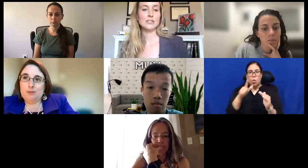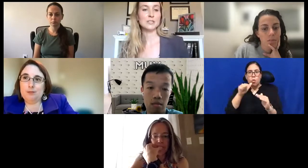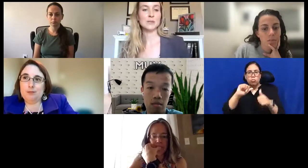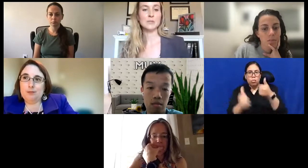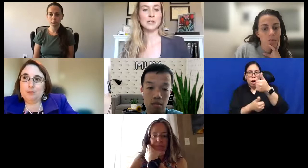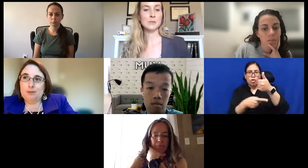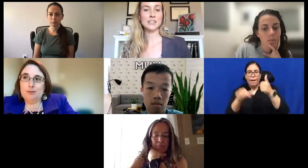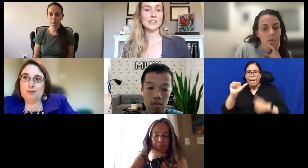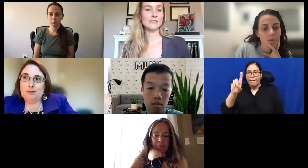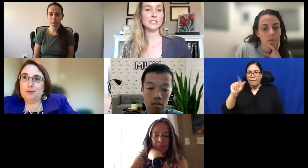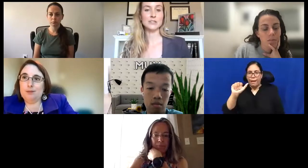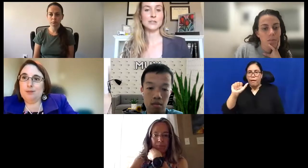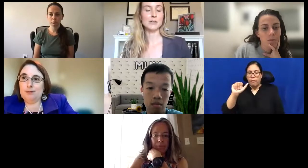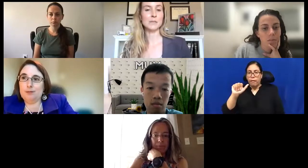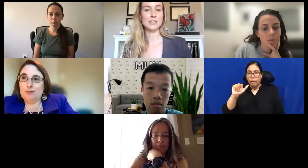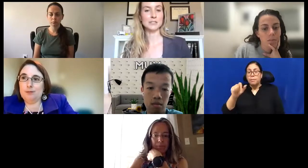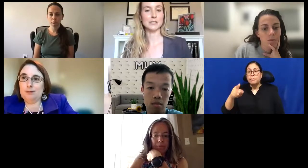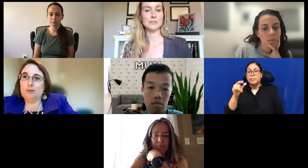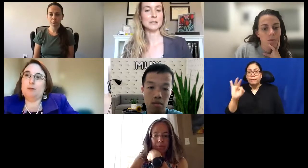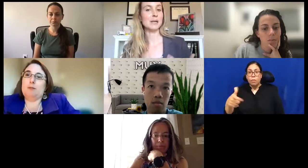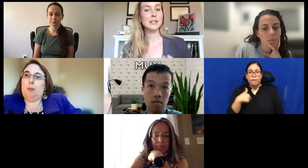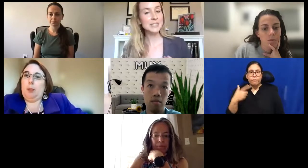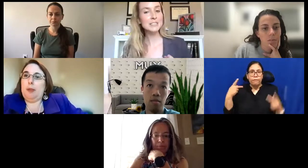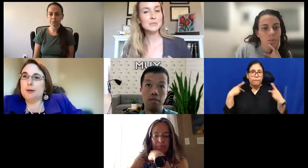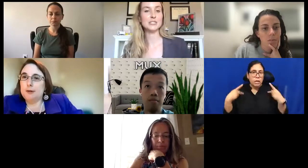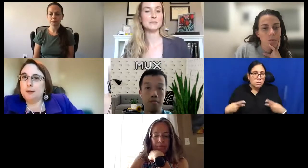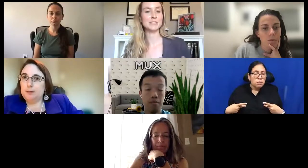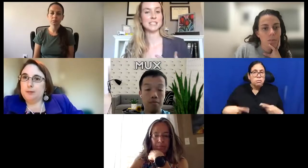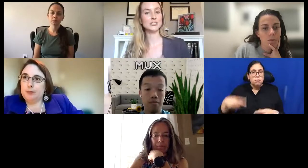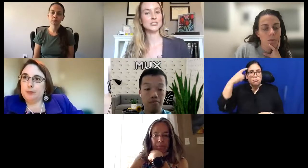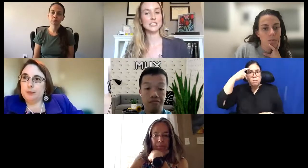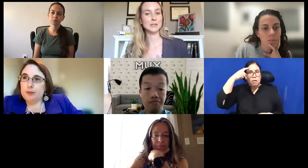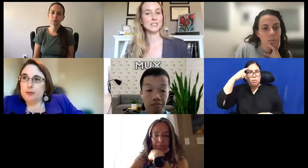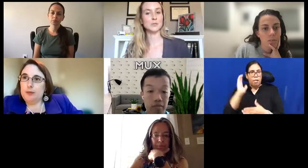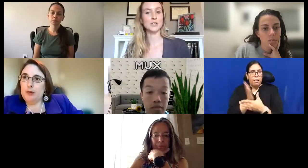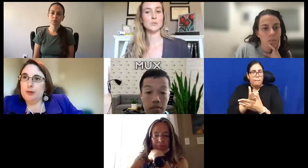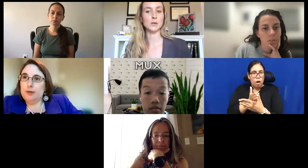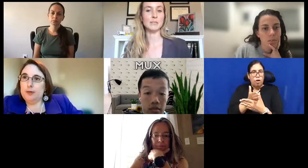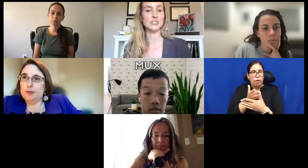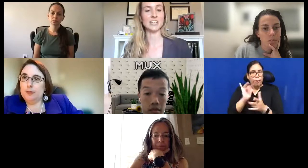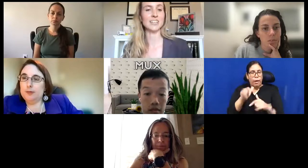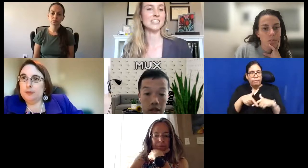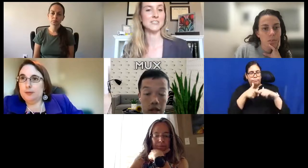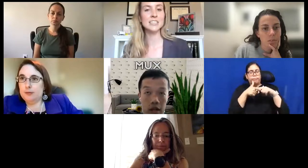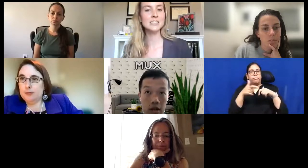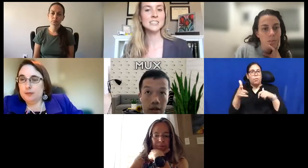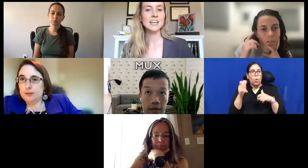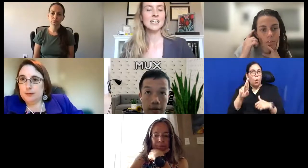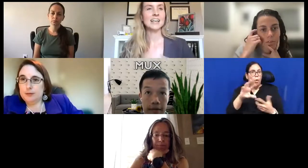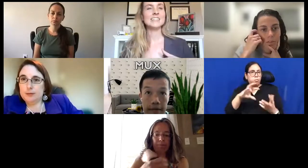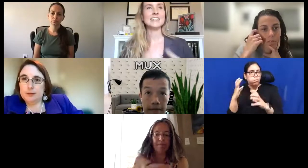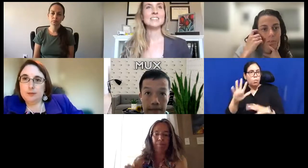general. So someone with a physical or mental impairment, which substantially limits one or more major life